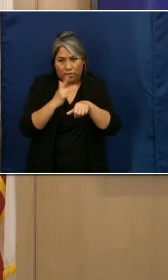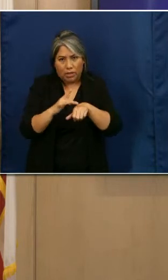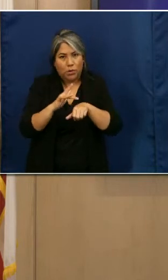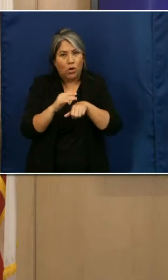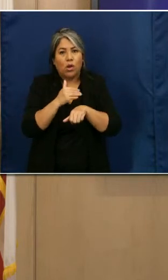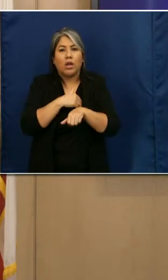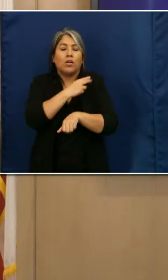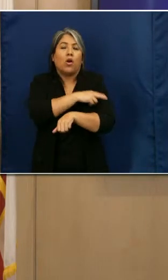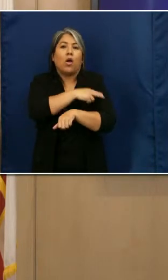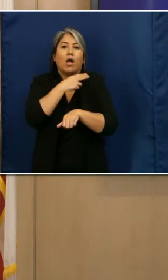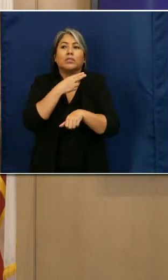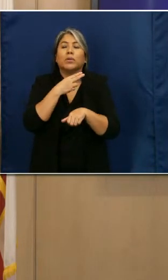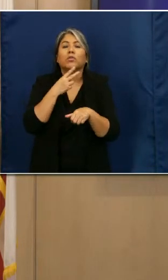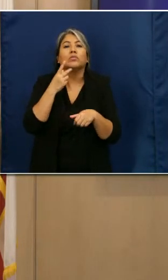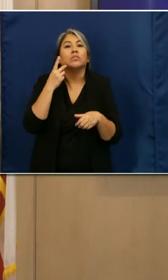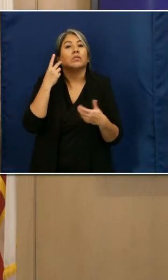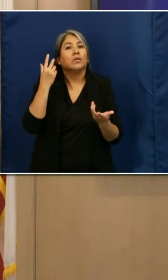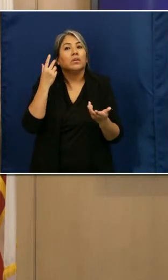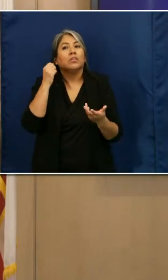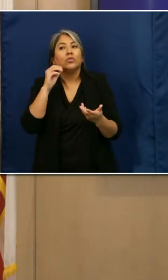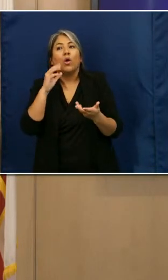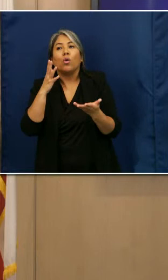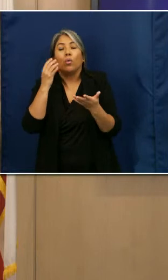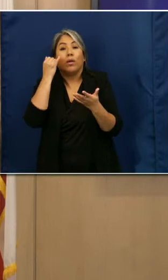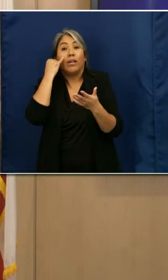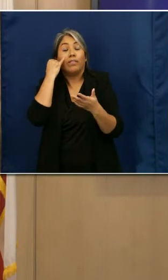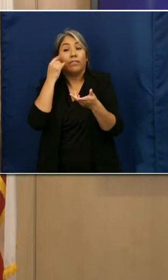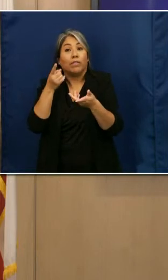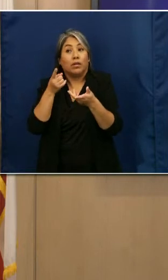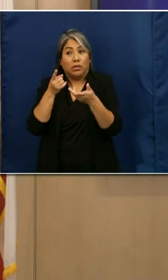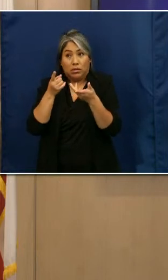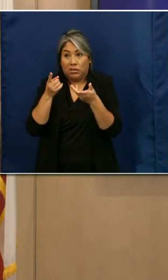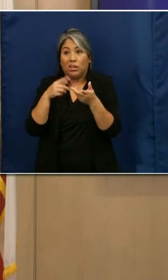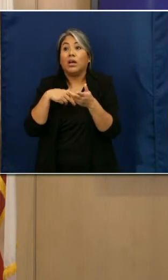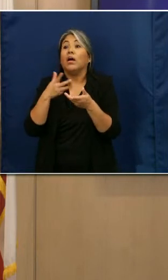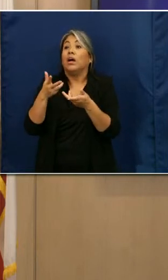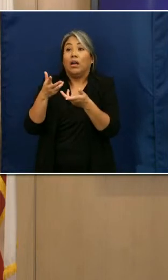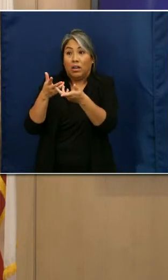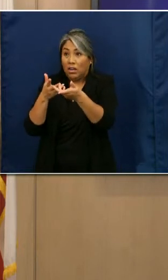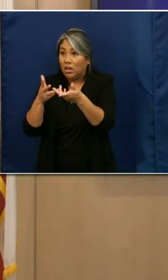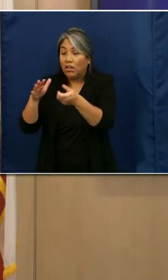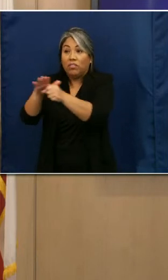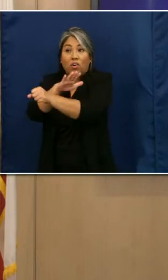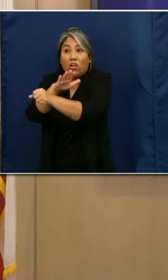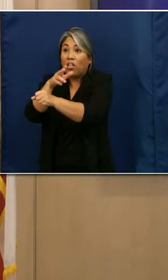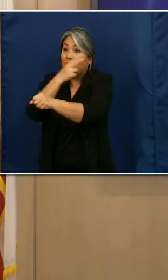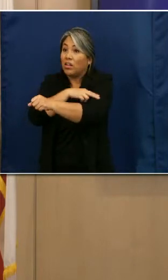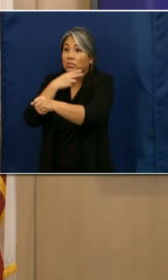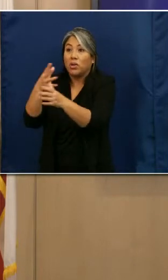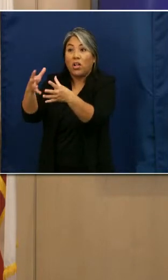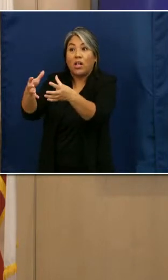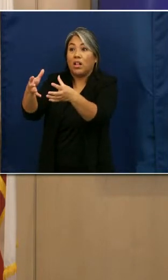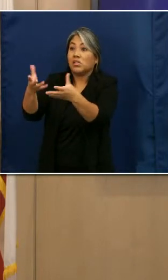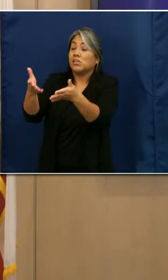our hospitals to, quote, go on bypass. That is, when your beds are filled and your staff is